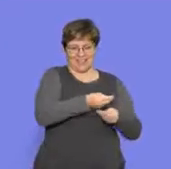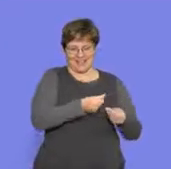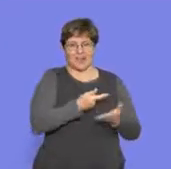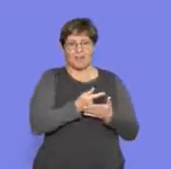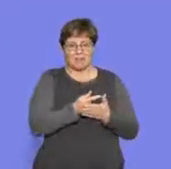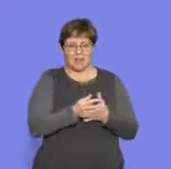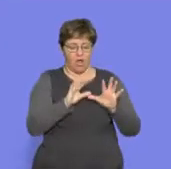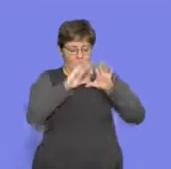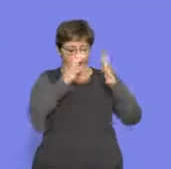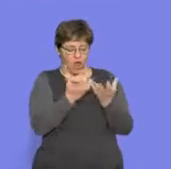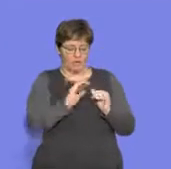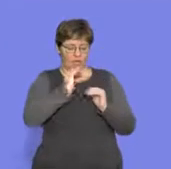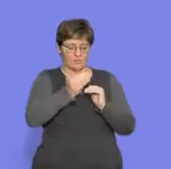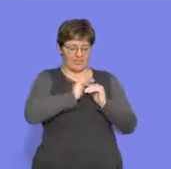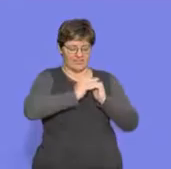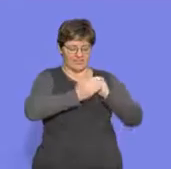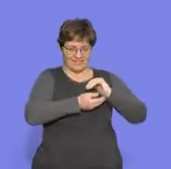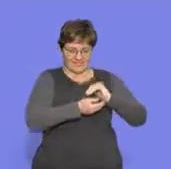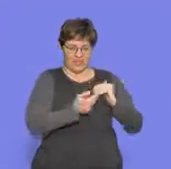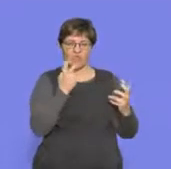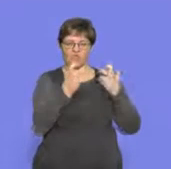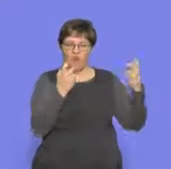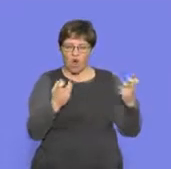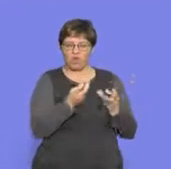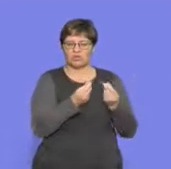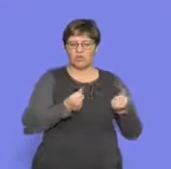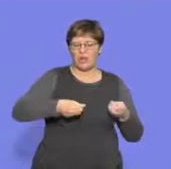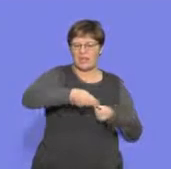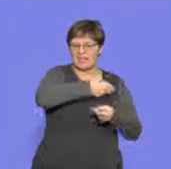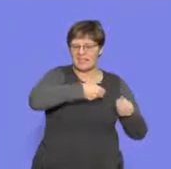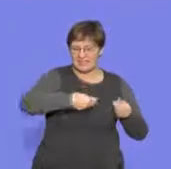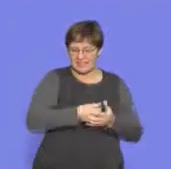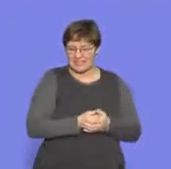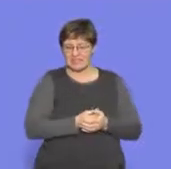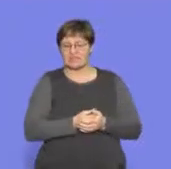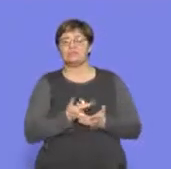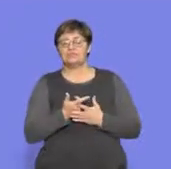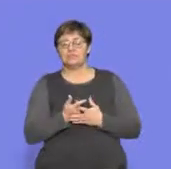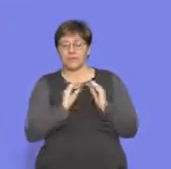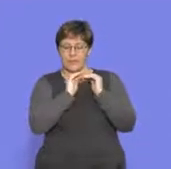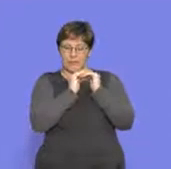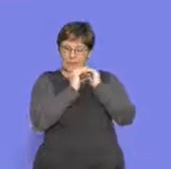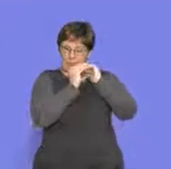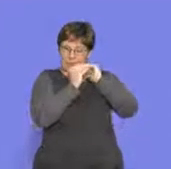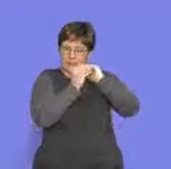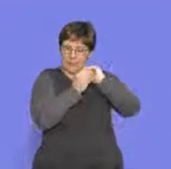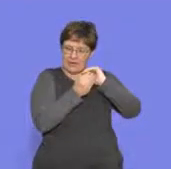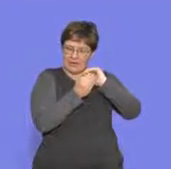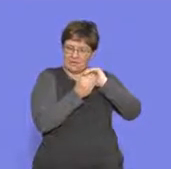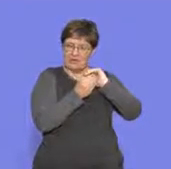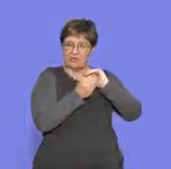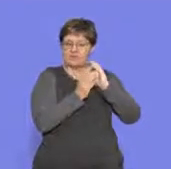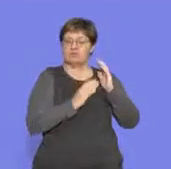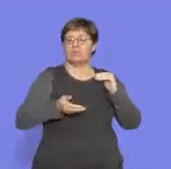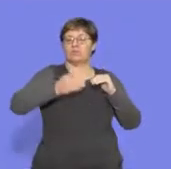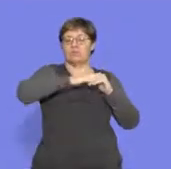outer crust of the Earth. It is made up of the rock and soil. Only a thin layer of the Earth's crust, namely